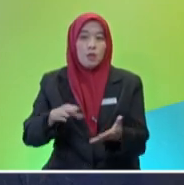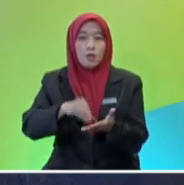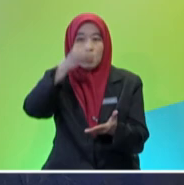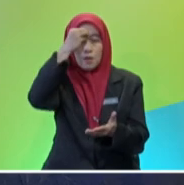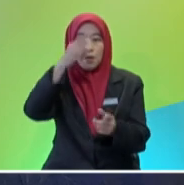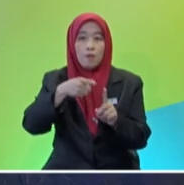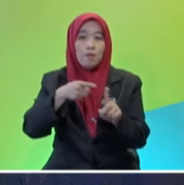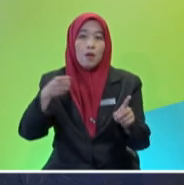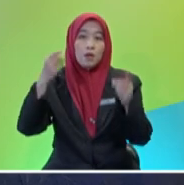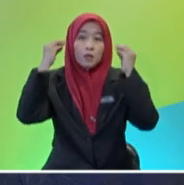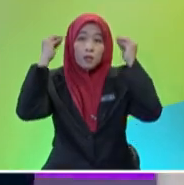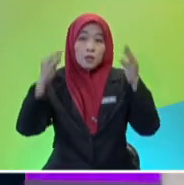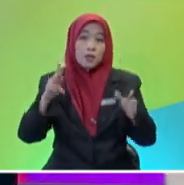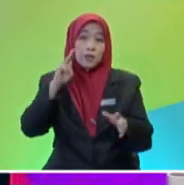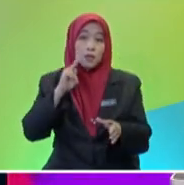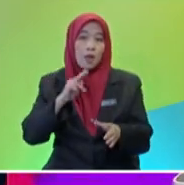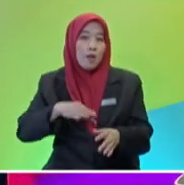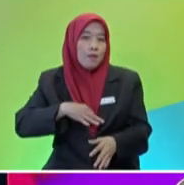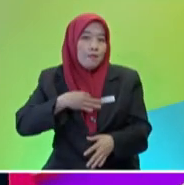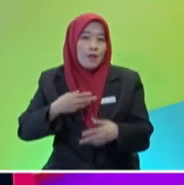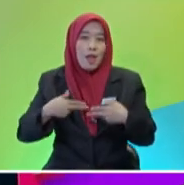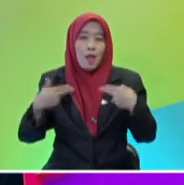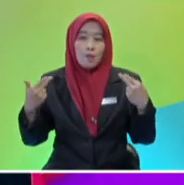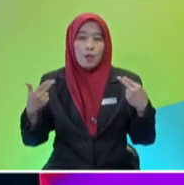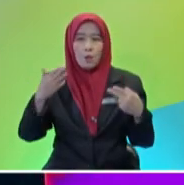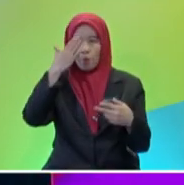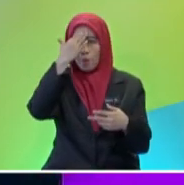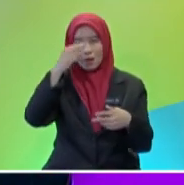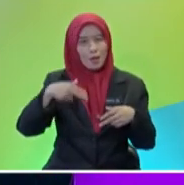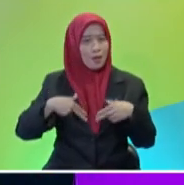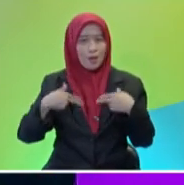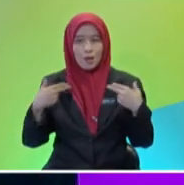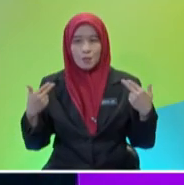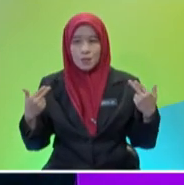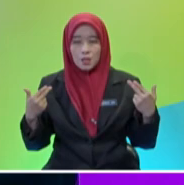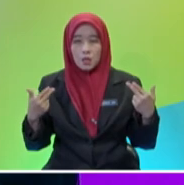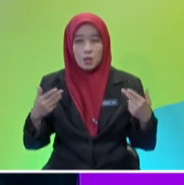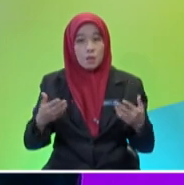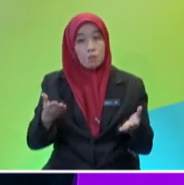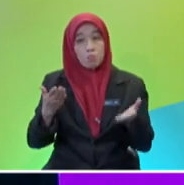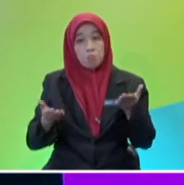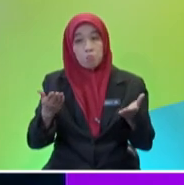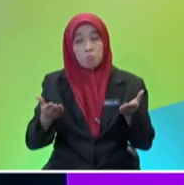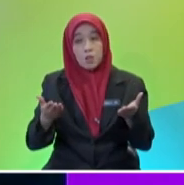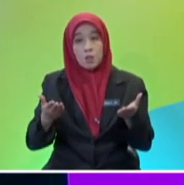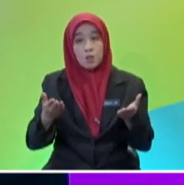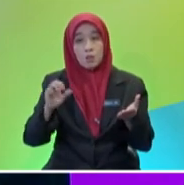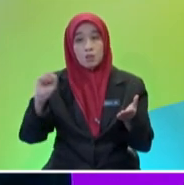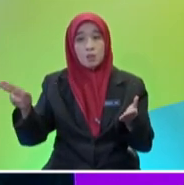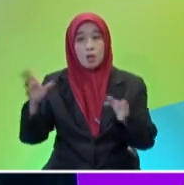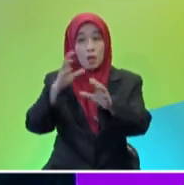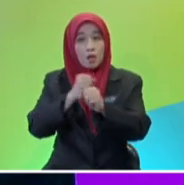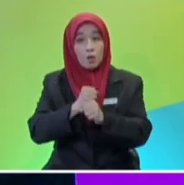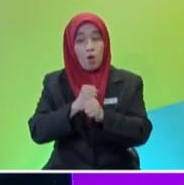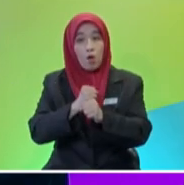feeling happy. Okay, happy. Why do you think he's happy? Maybe he just got his toys.